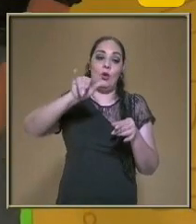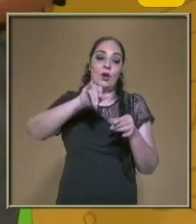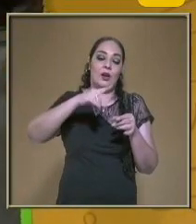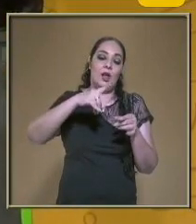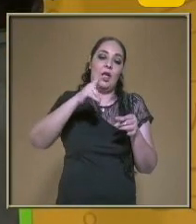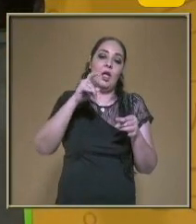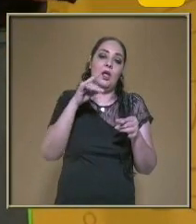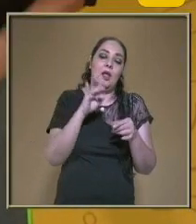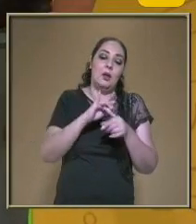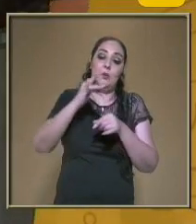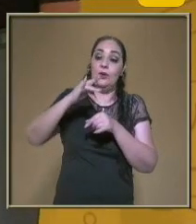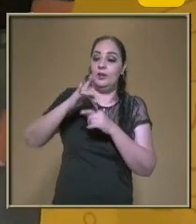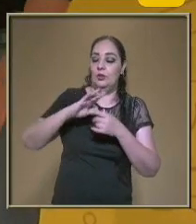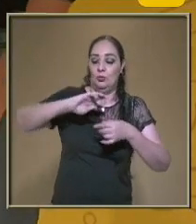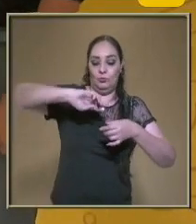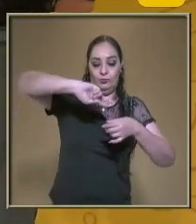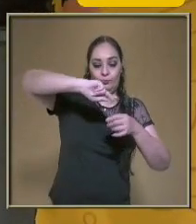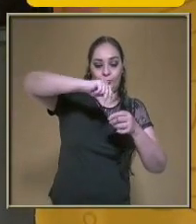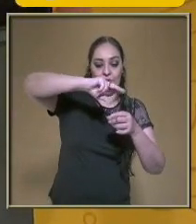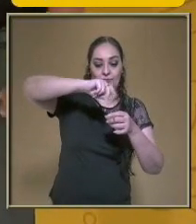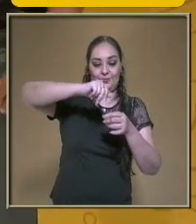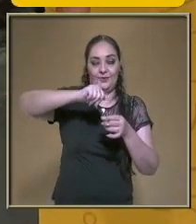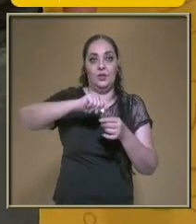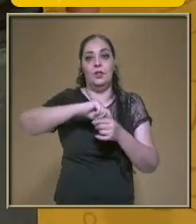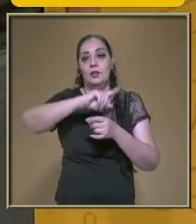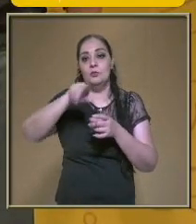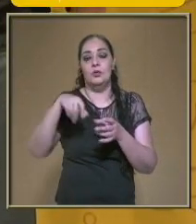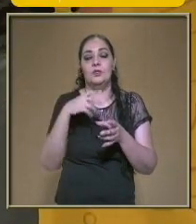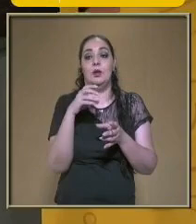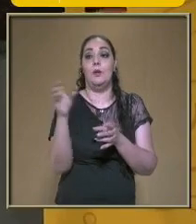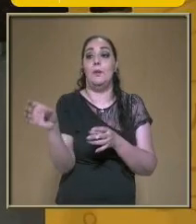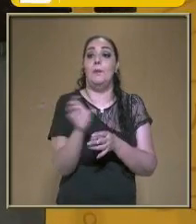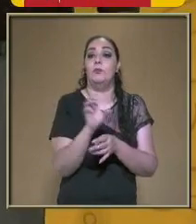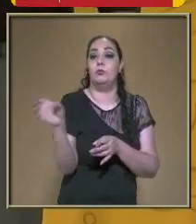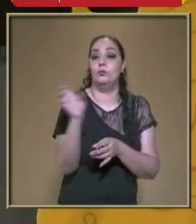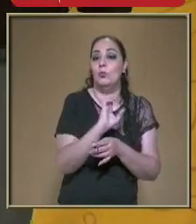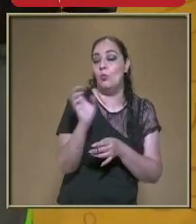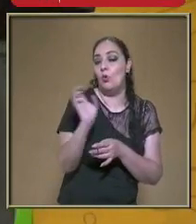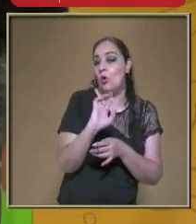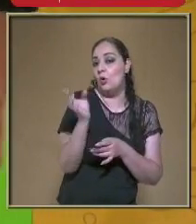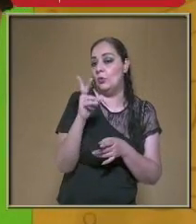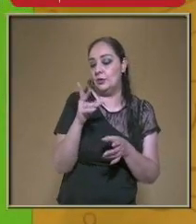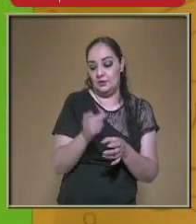to close the bottle, and then you have to move the bottle.